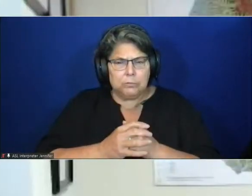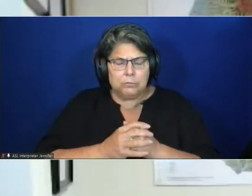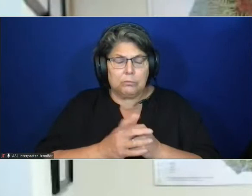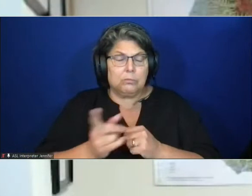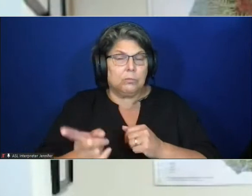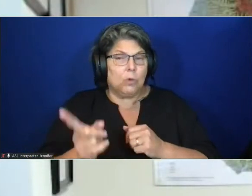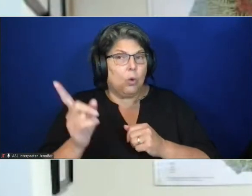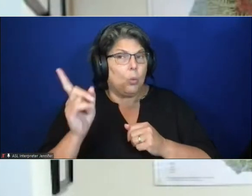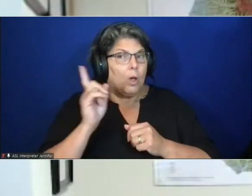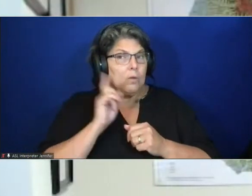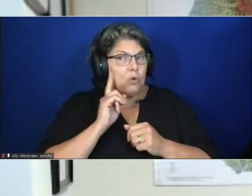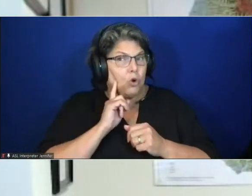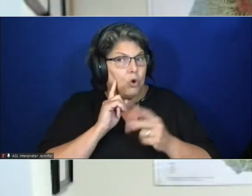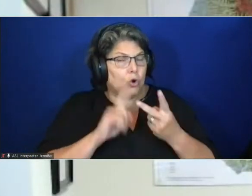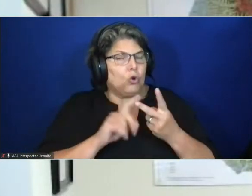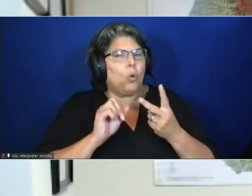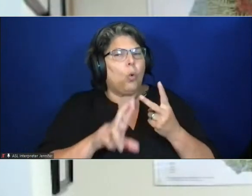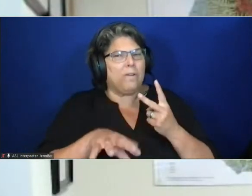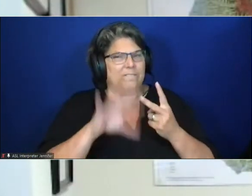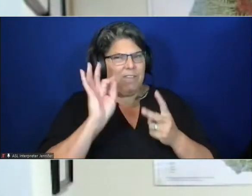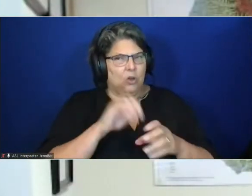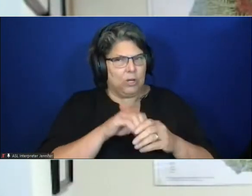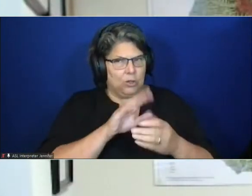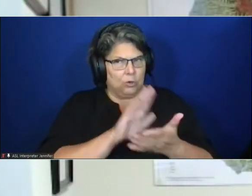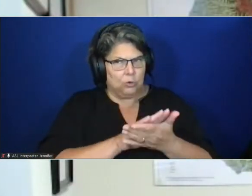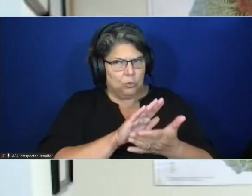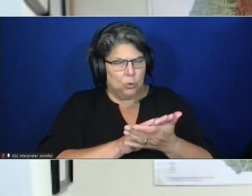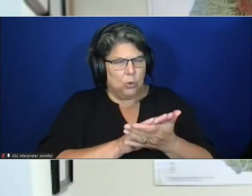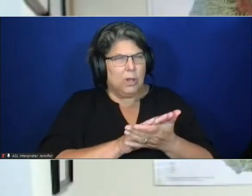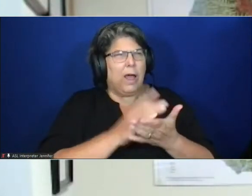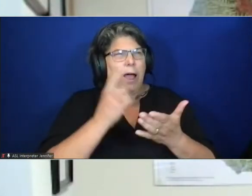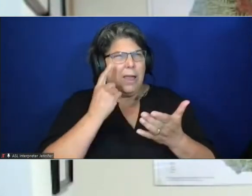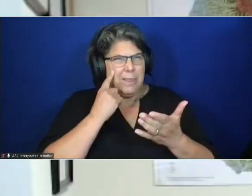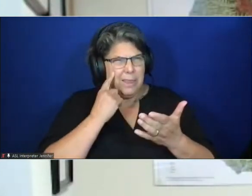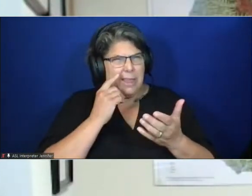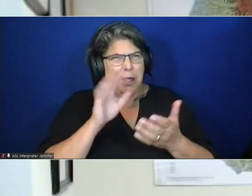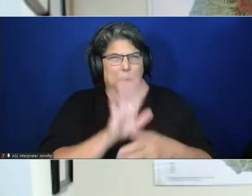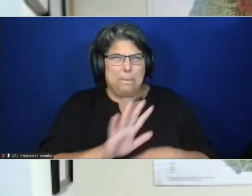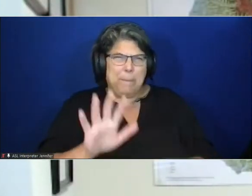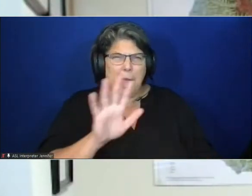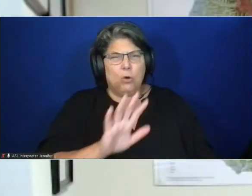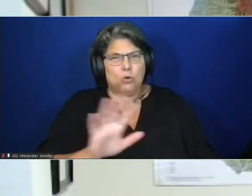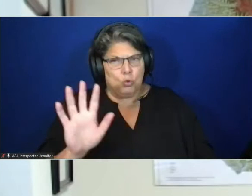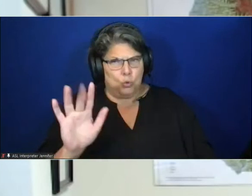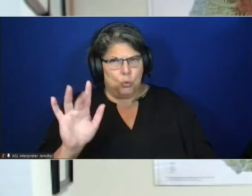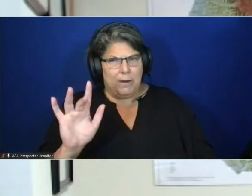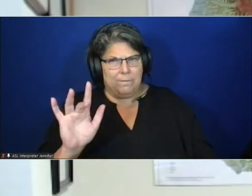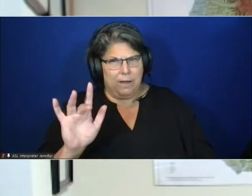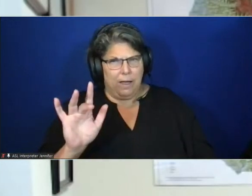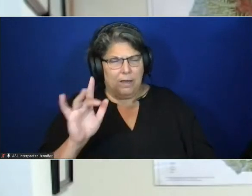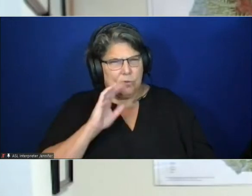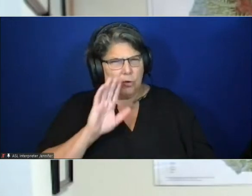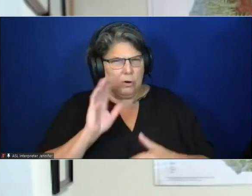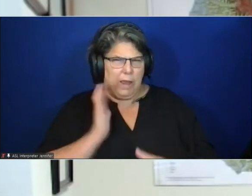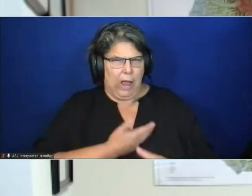Reported or detected within the school, I believe the number is in the range of 25 for the county